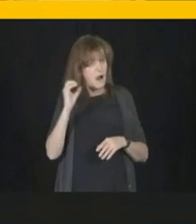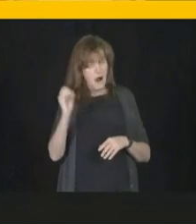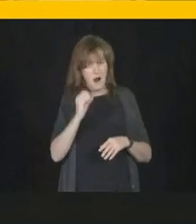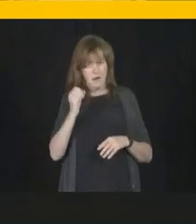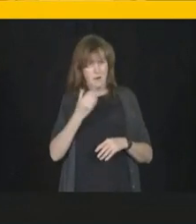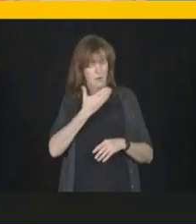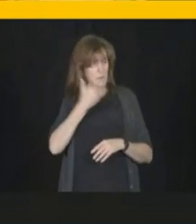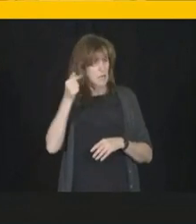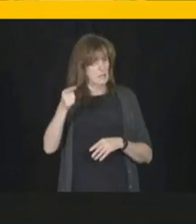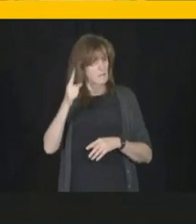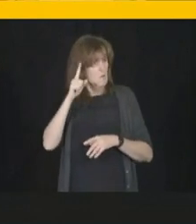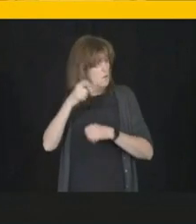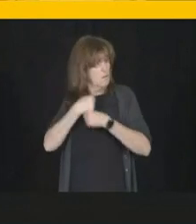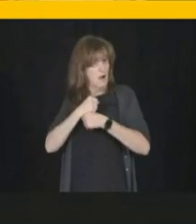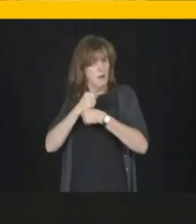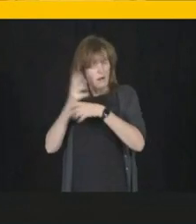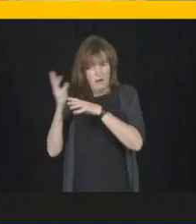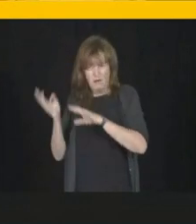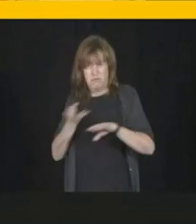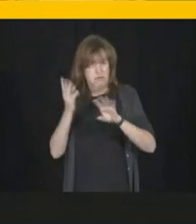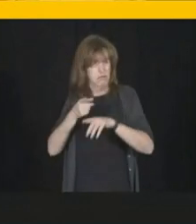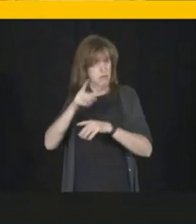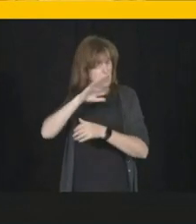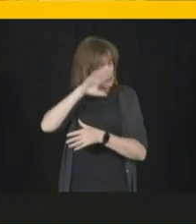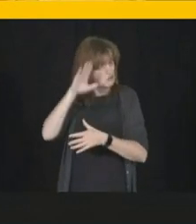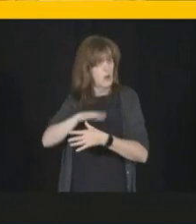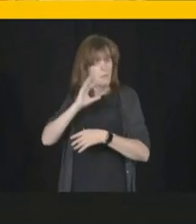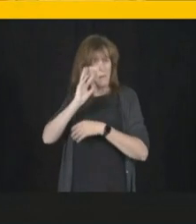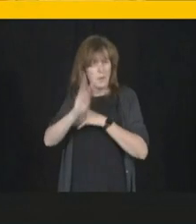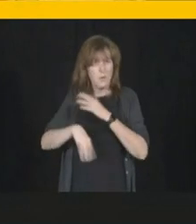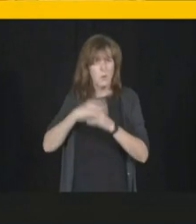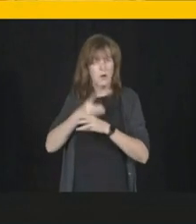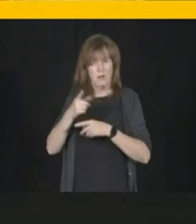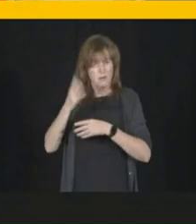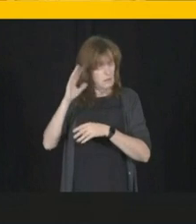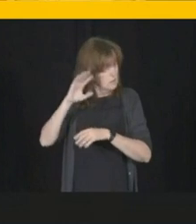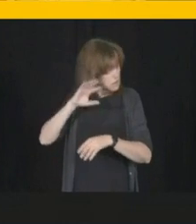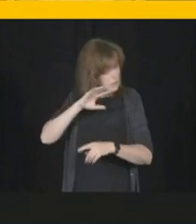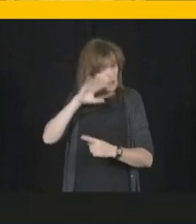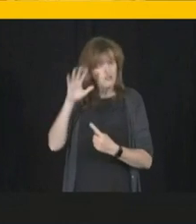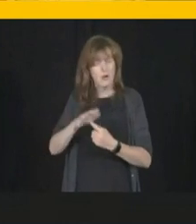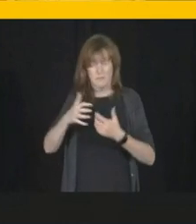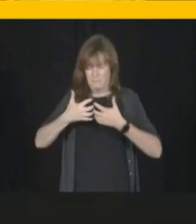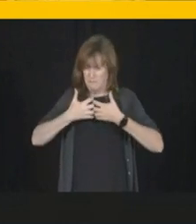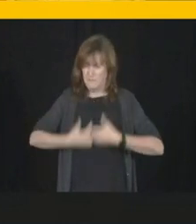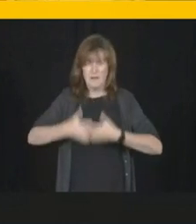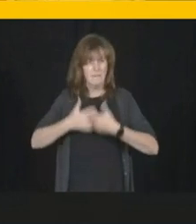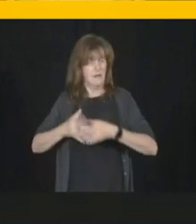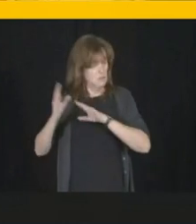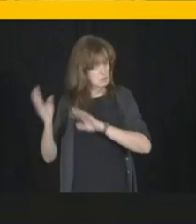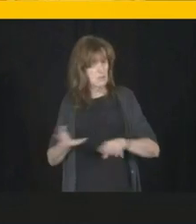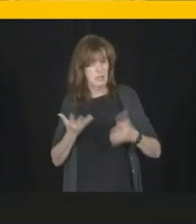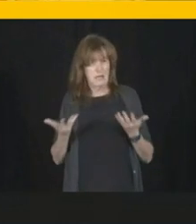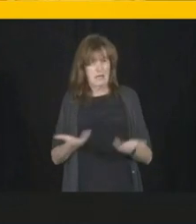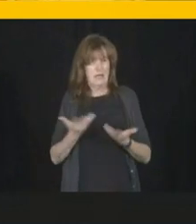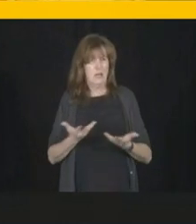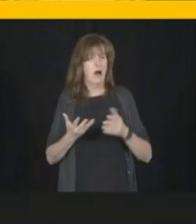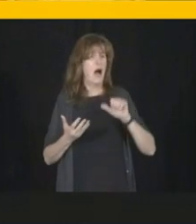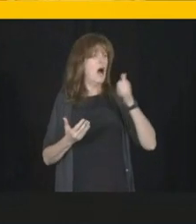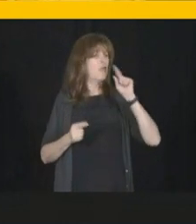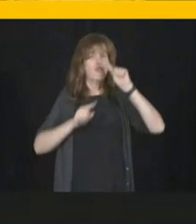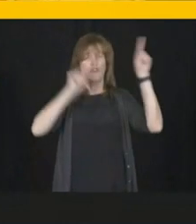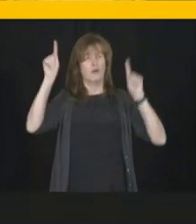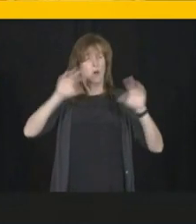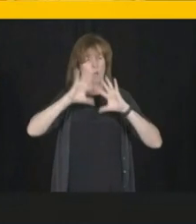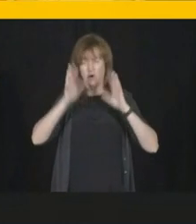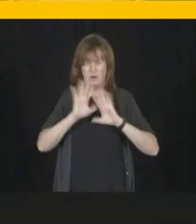Please go ahead. Hi, Christina. Hi, Premier. Hi, everyone. Thanks for taking my question. I know, Premier, you touched on this already, but more specifically,